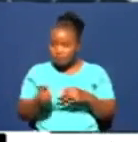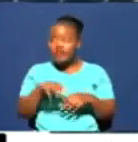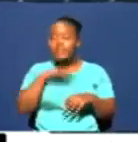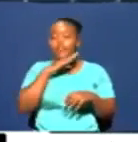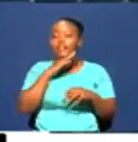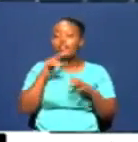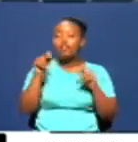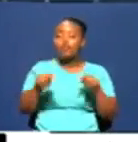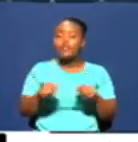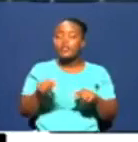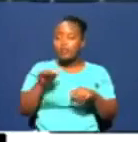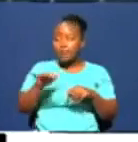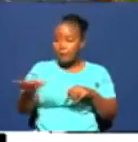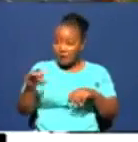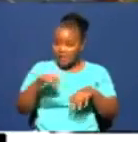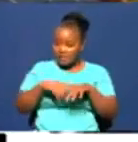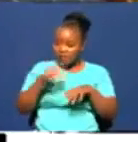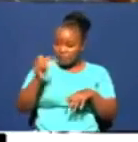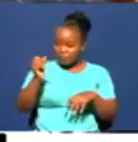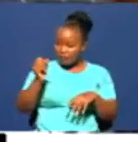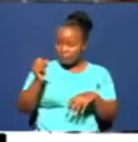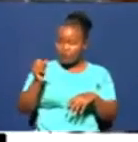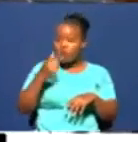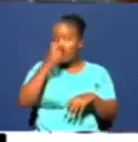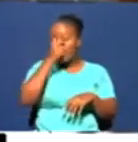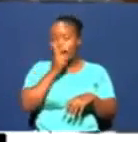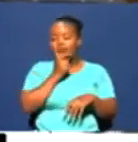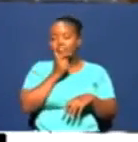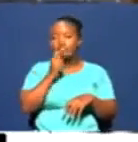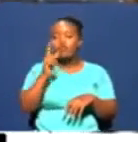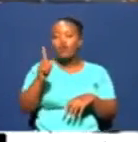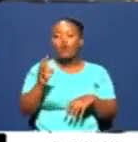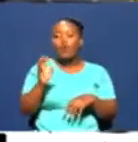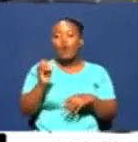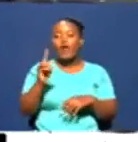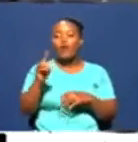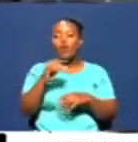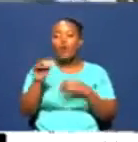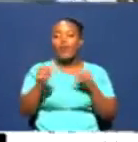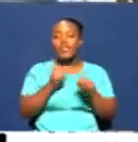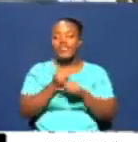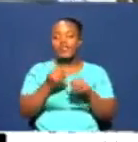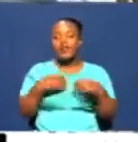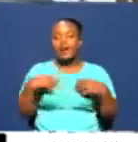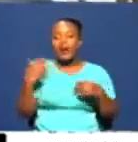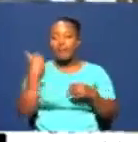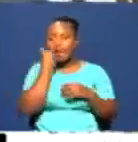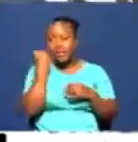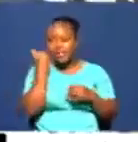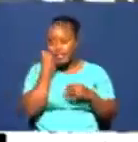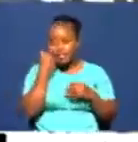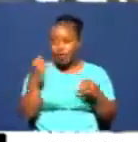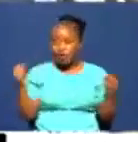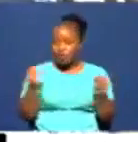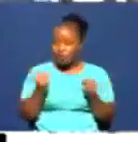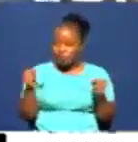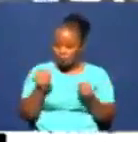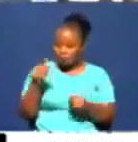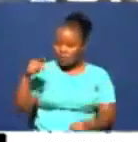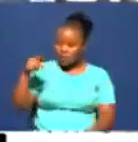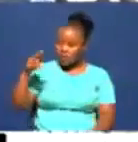his home in Muthaiga, aged 101 years after suffering from pneumonia. Mr. Njonjo had